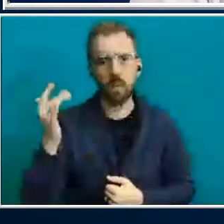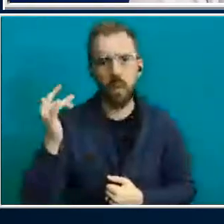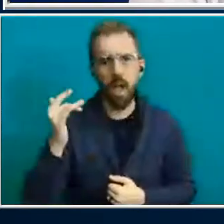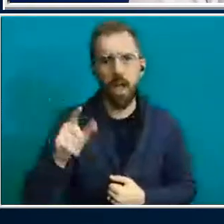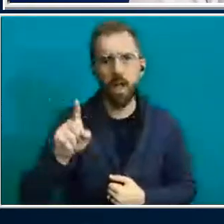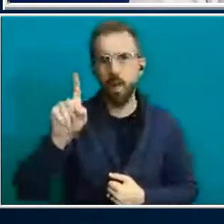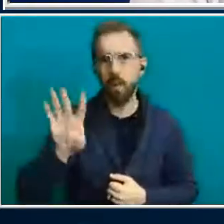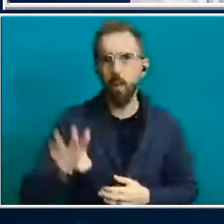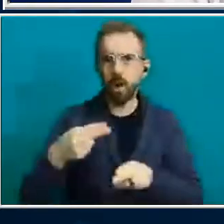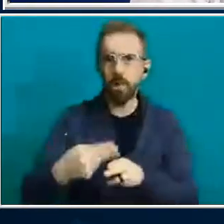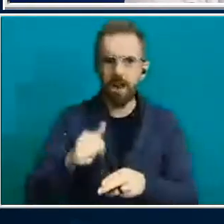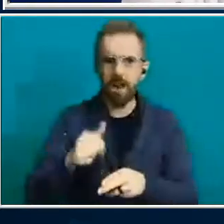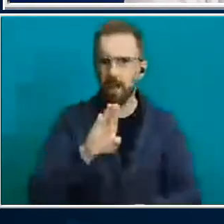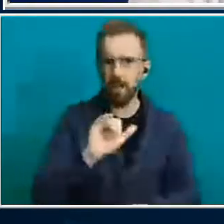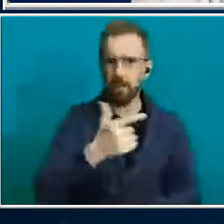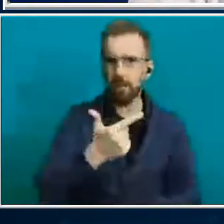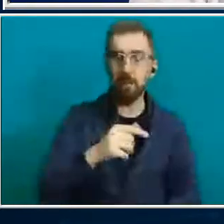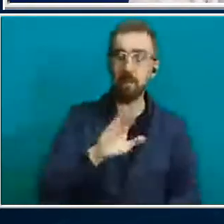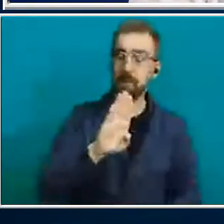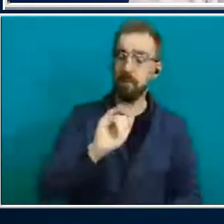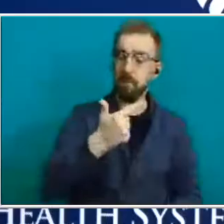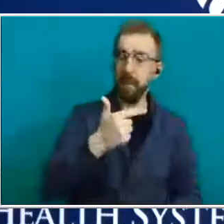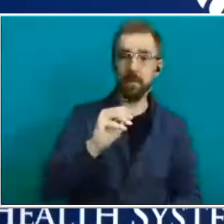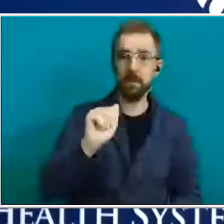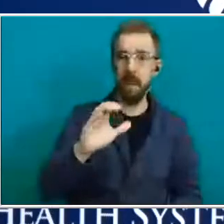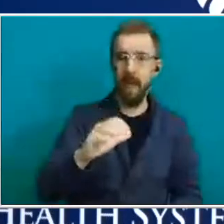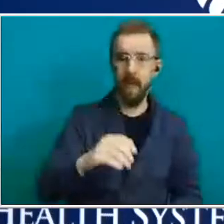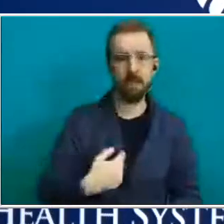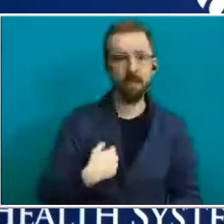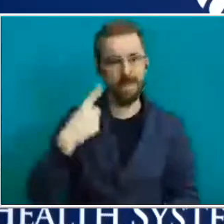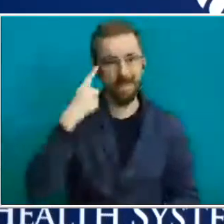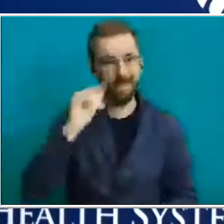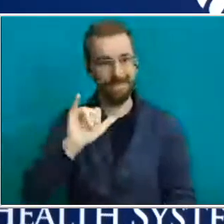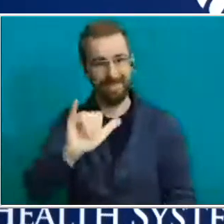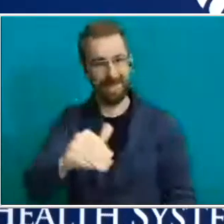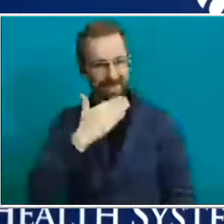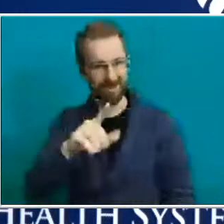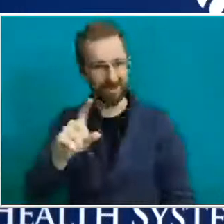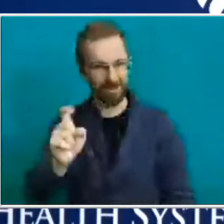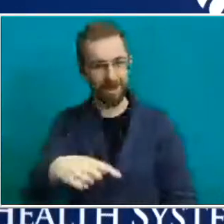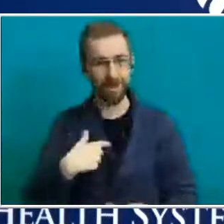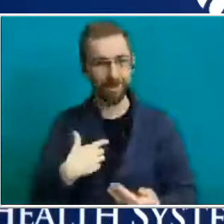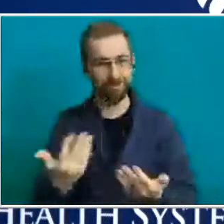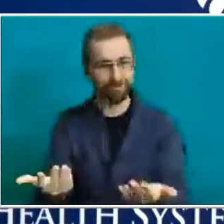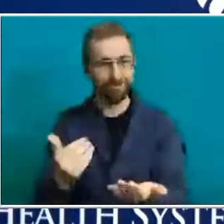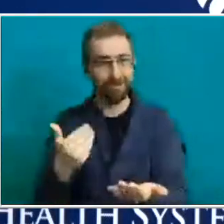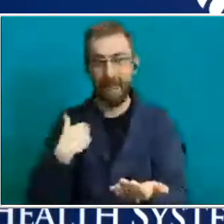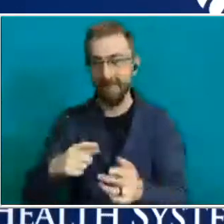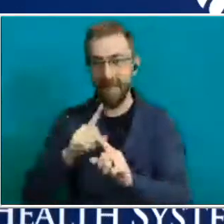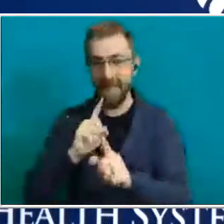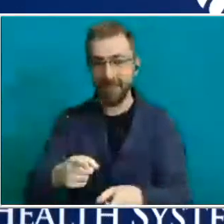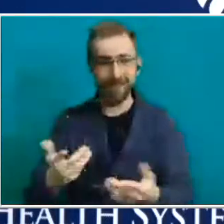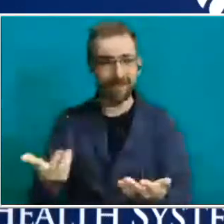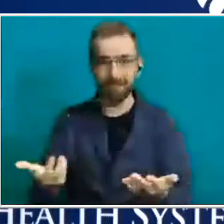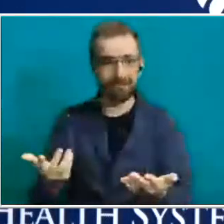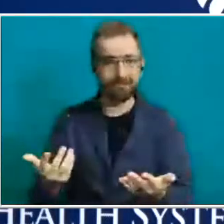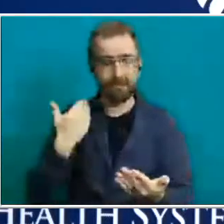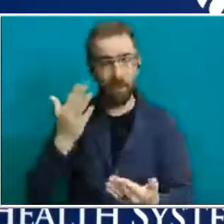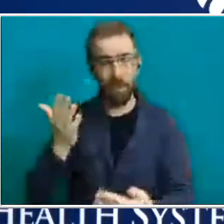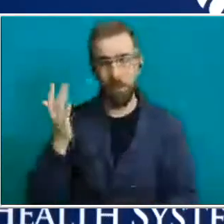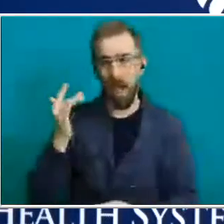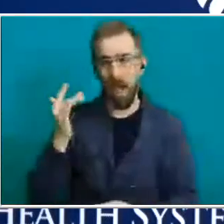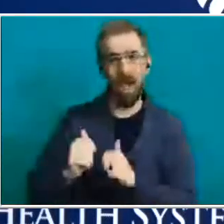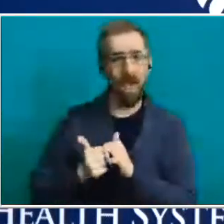Big Macs? I think that's a good question. I don't know that we have an answer to that. I don't know why or how you would